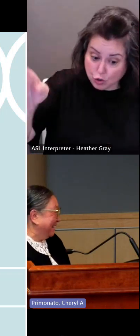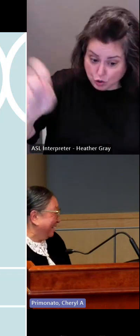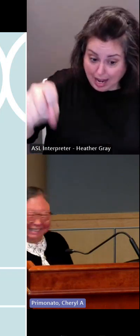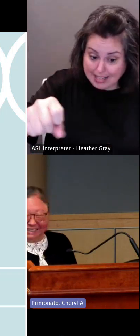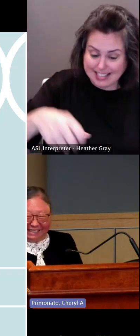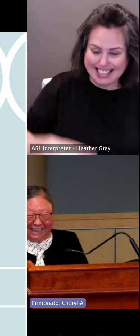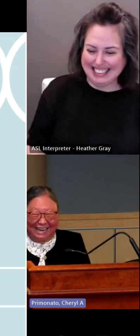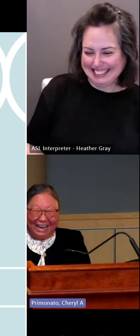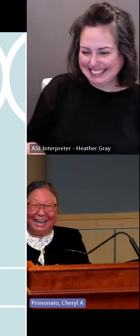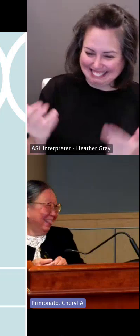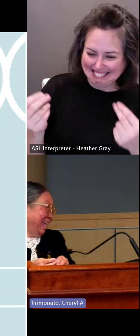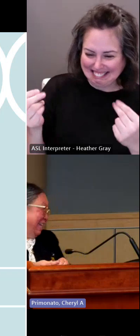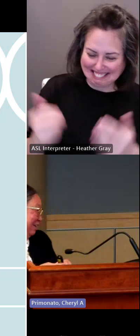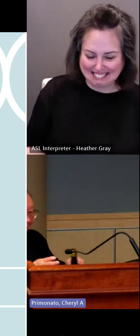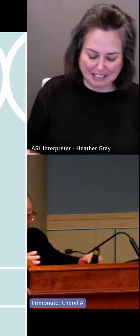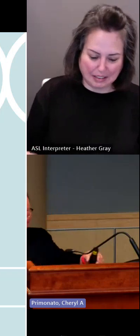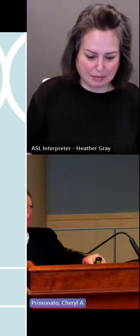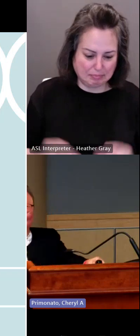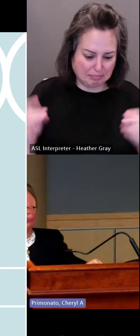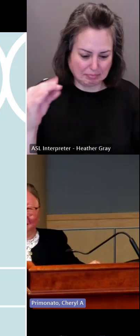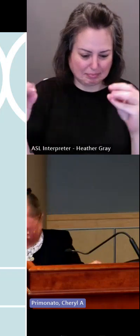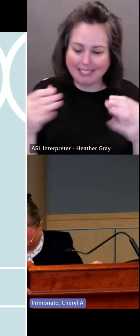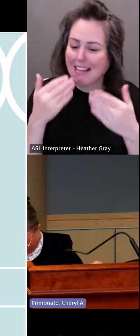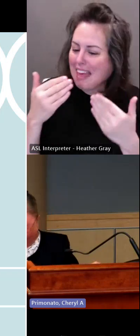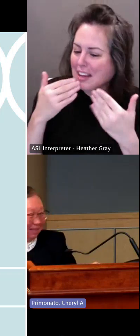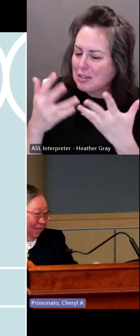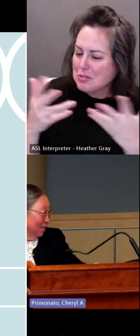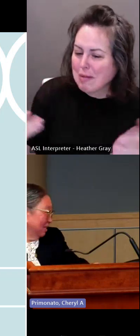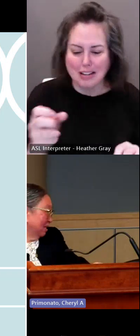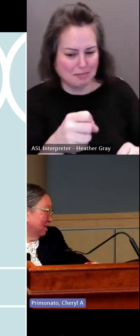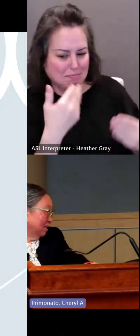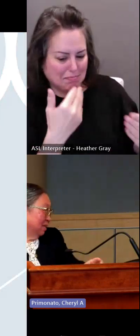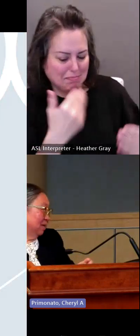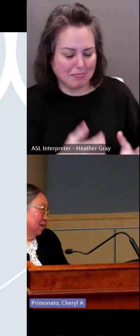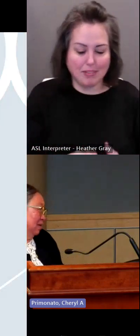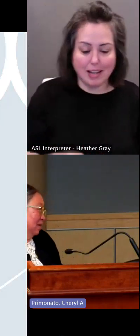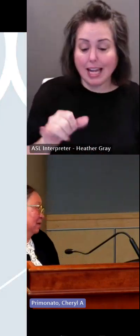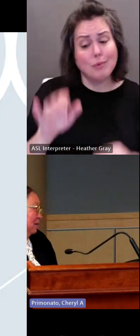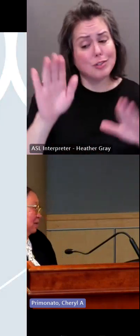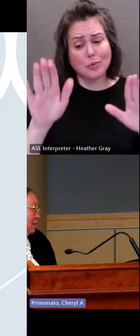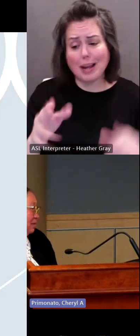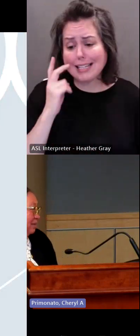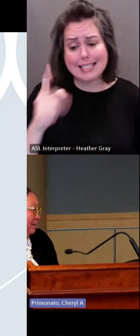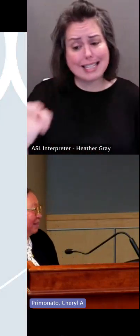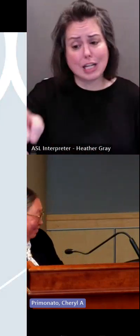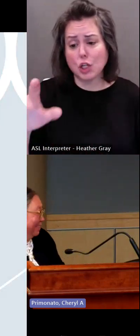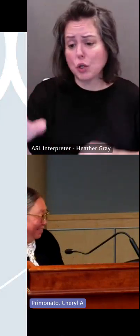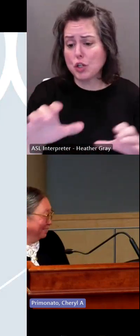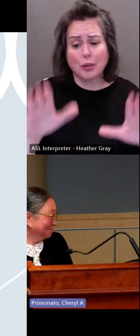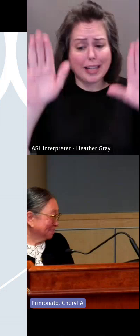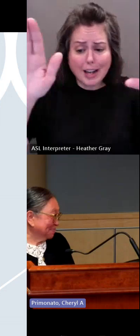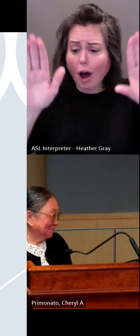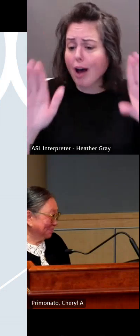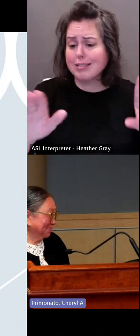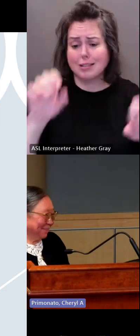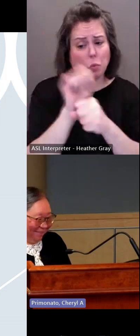you with them. Thank you very much. Fantastic, and it's great to see that they're doing such a great job here